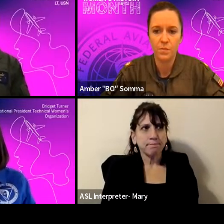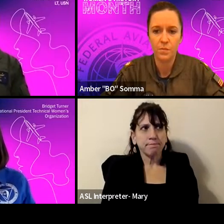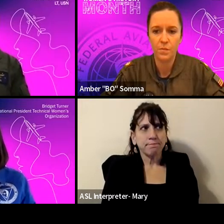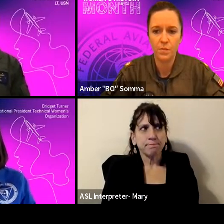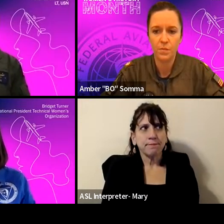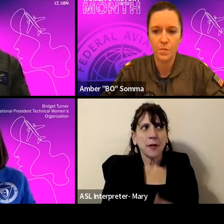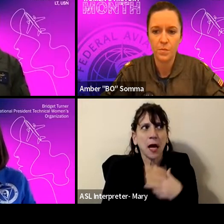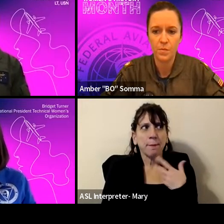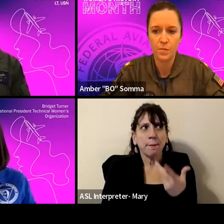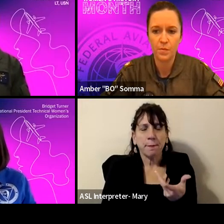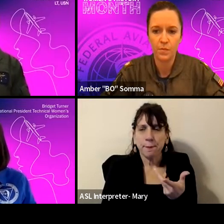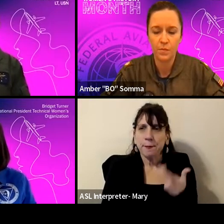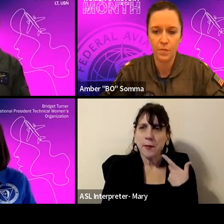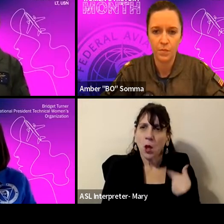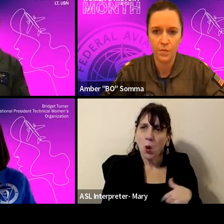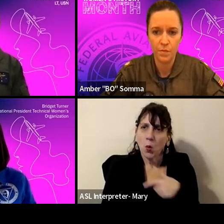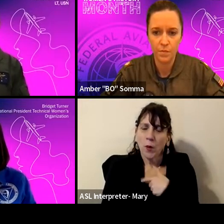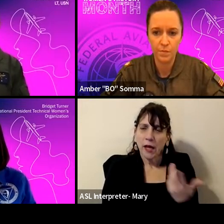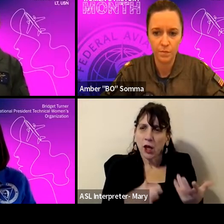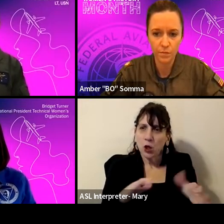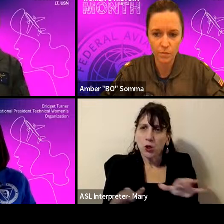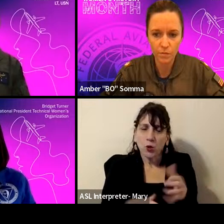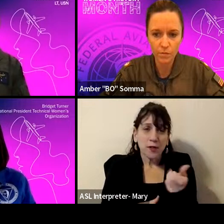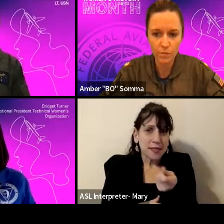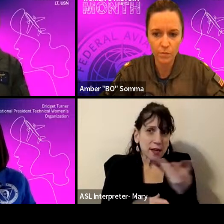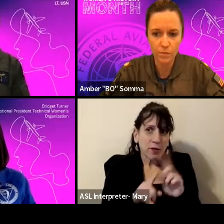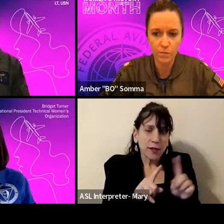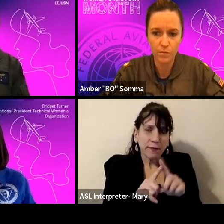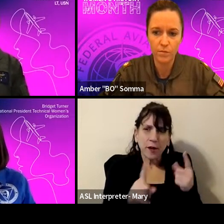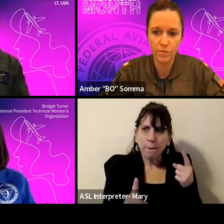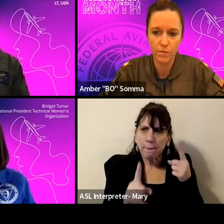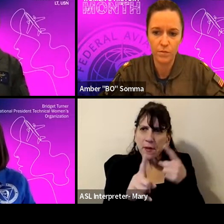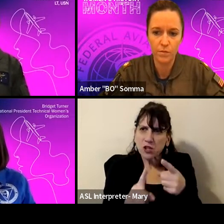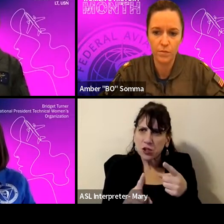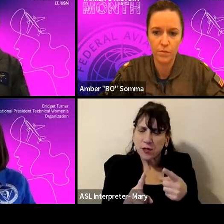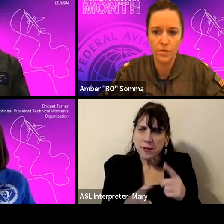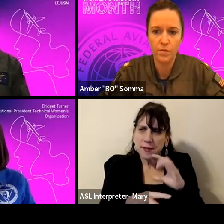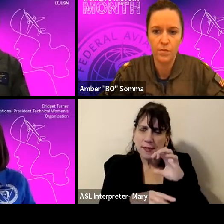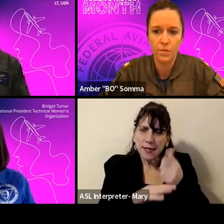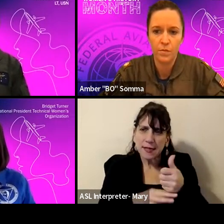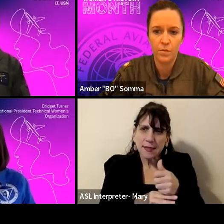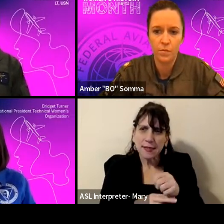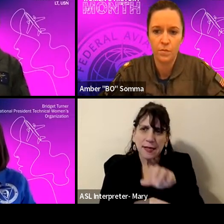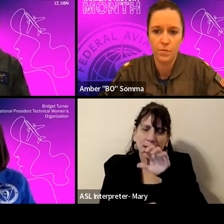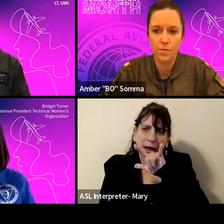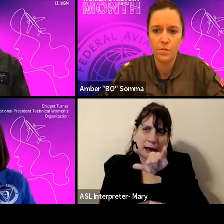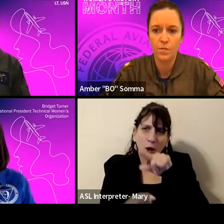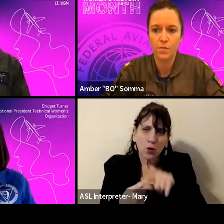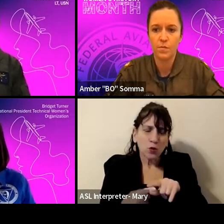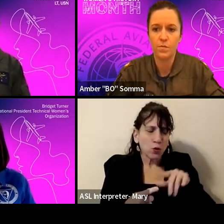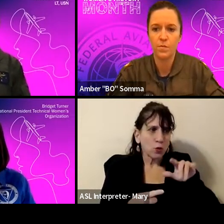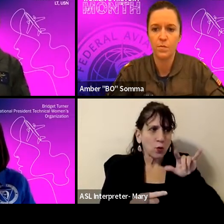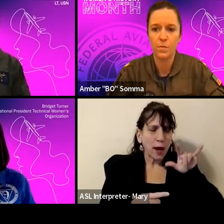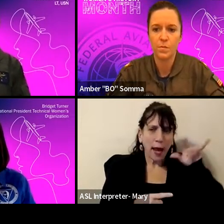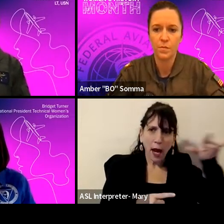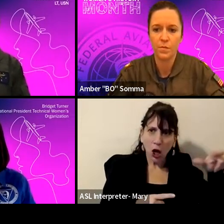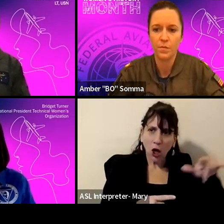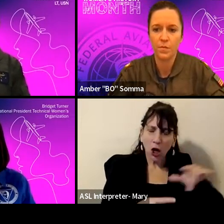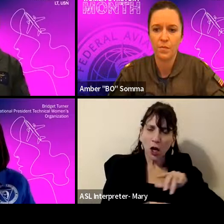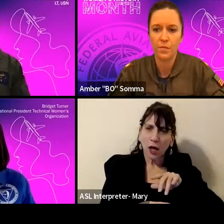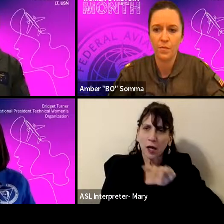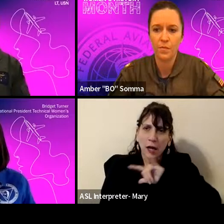so we do several different mission sets, air-to-air, air-to-surface,